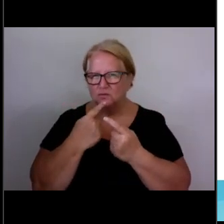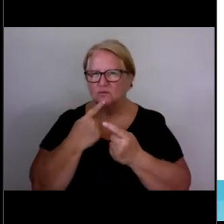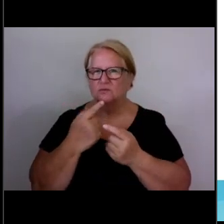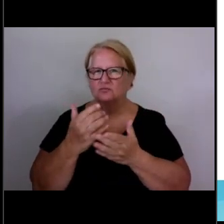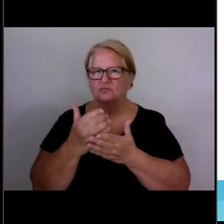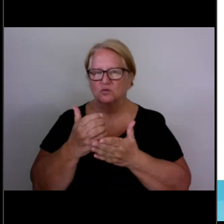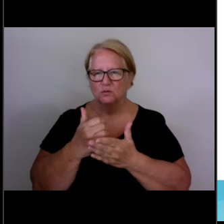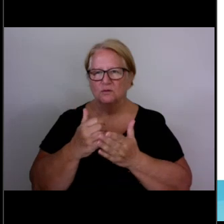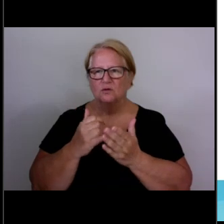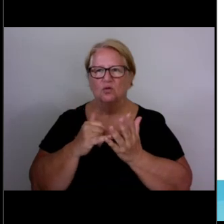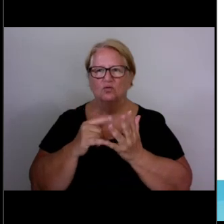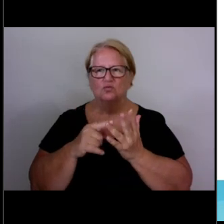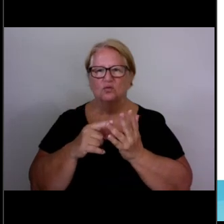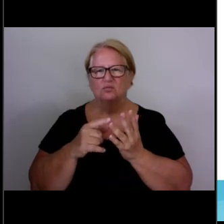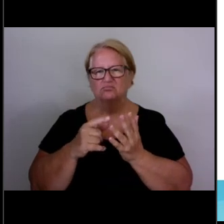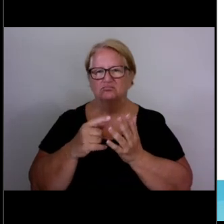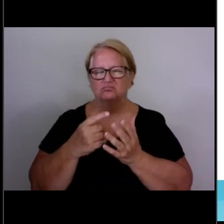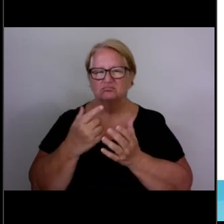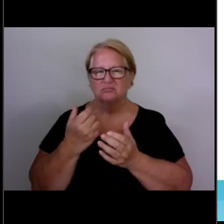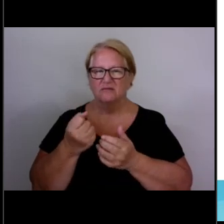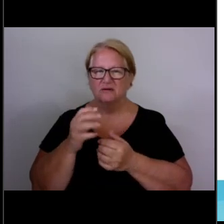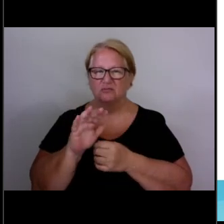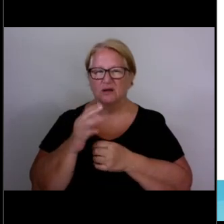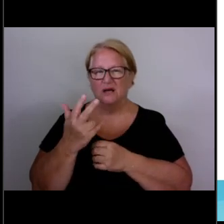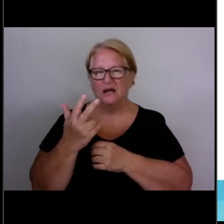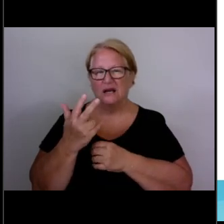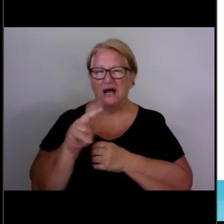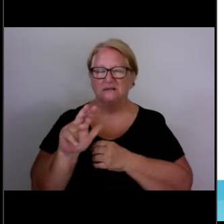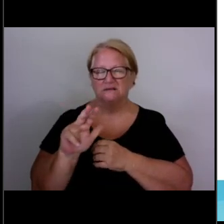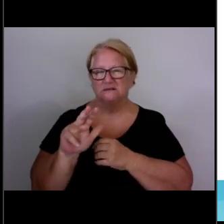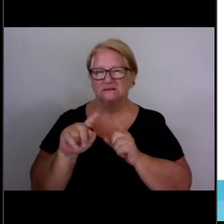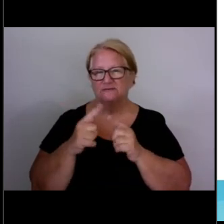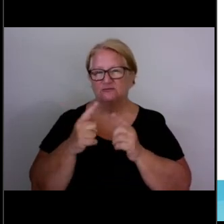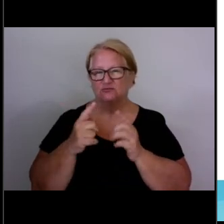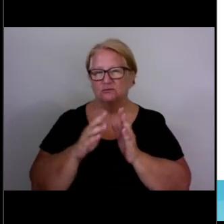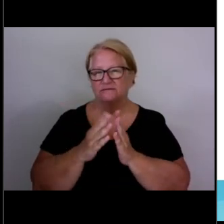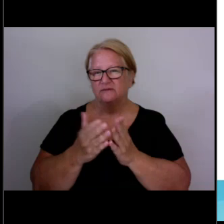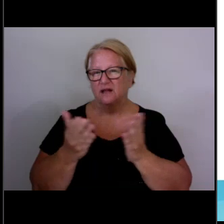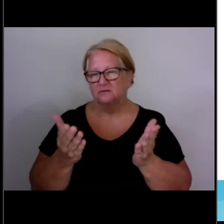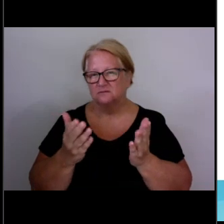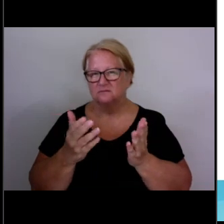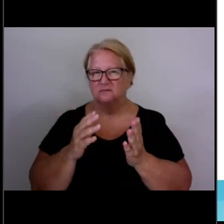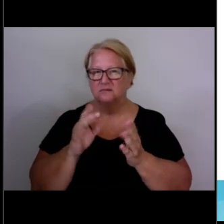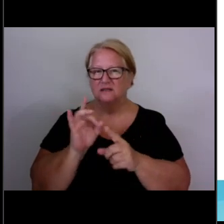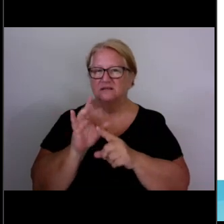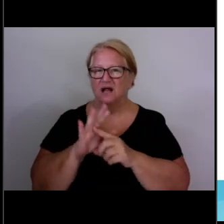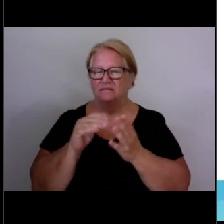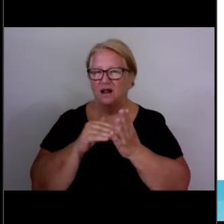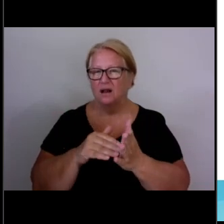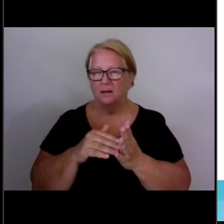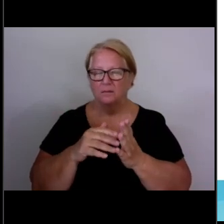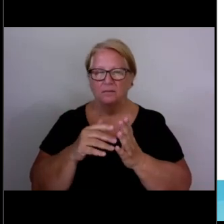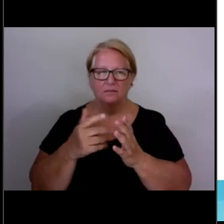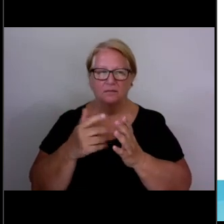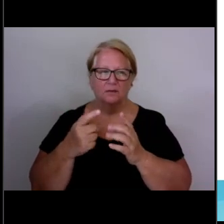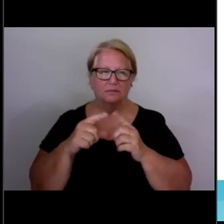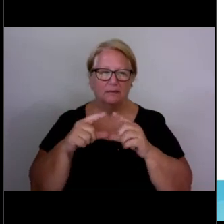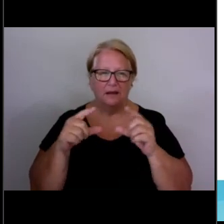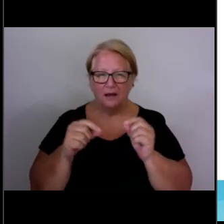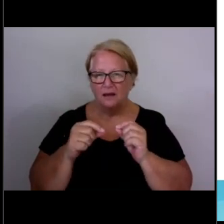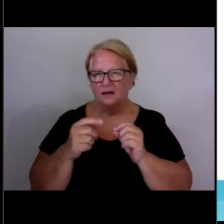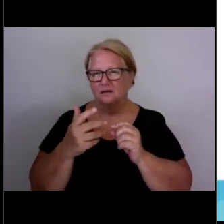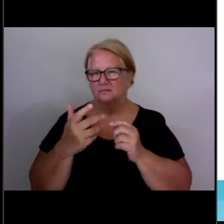have probably over 80 brochures, self-help kits, fact sheets, wallet cards. You can read